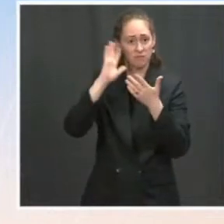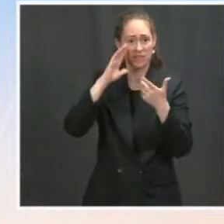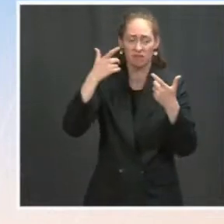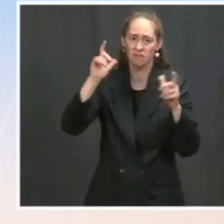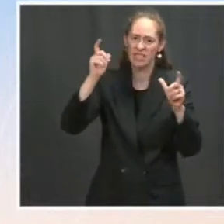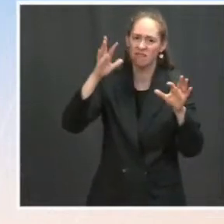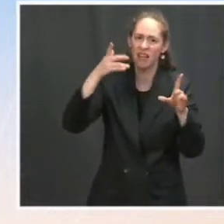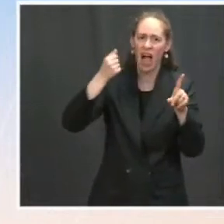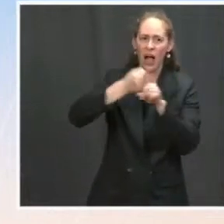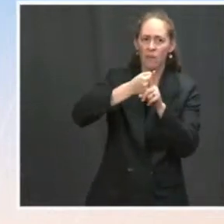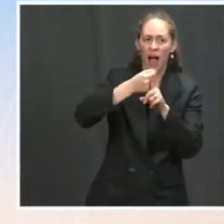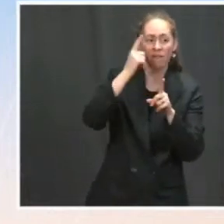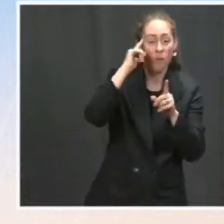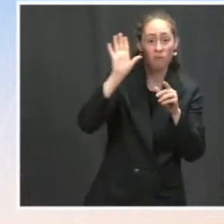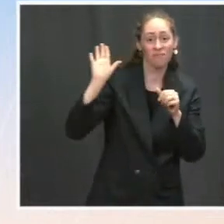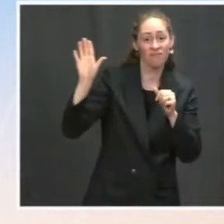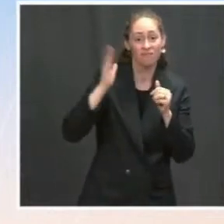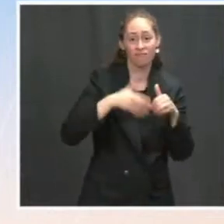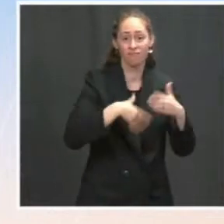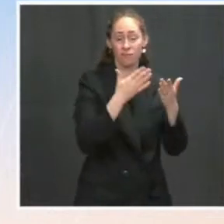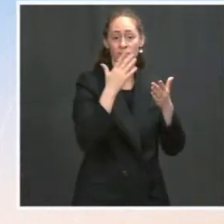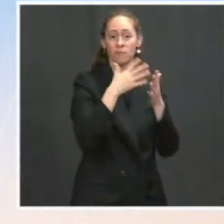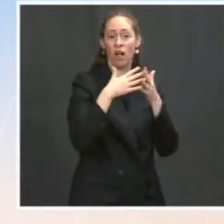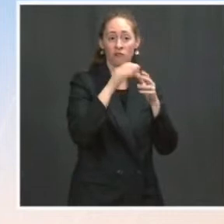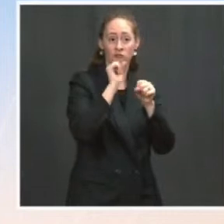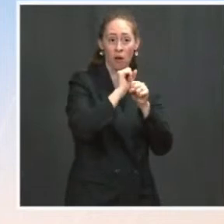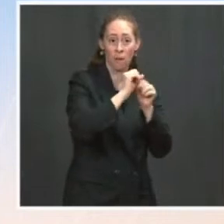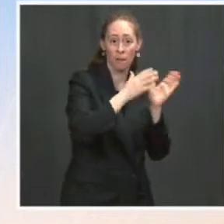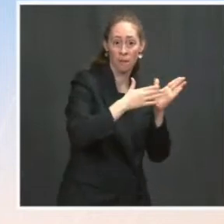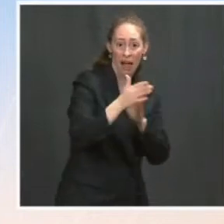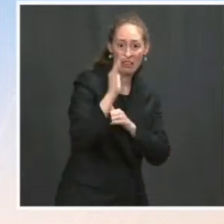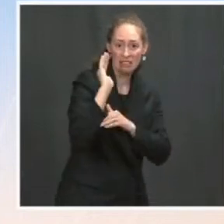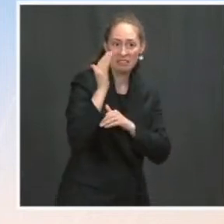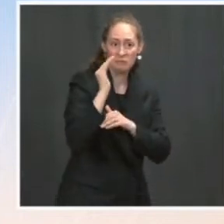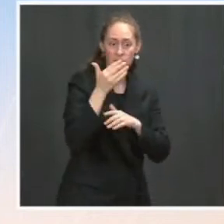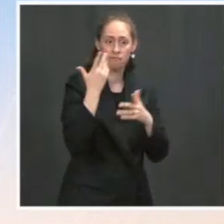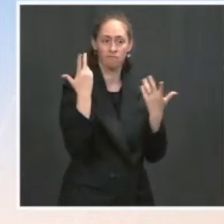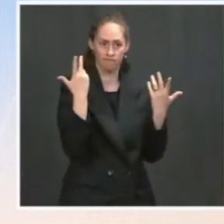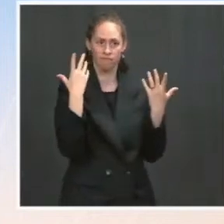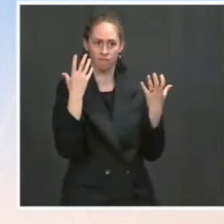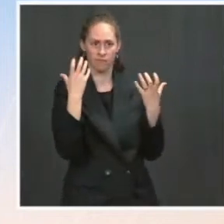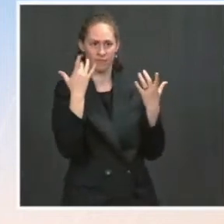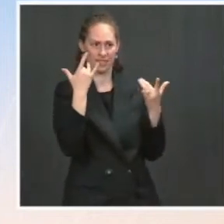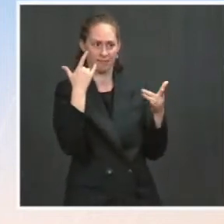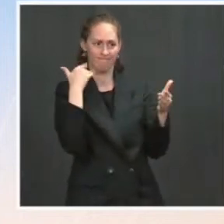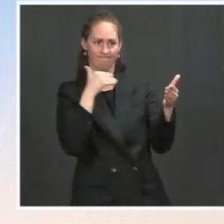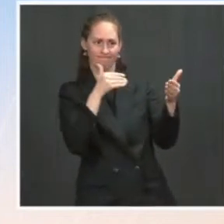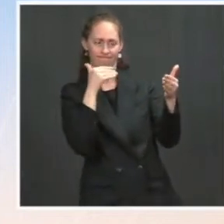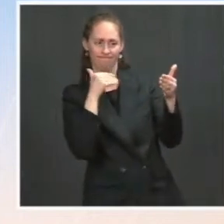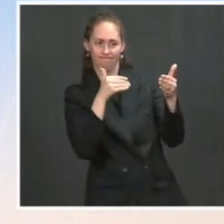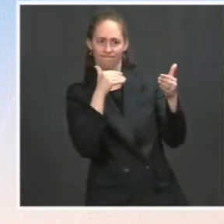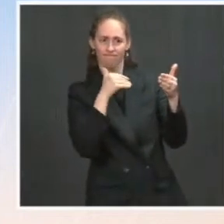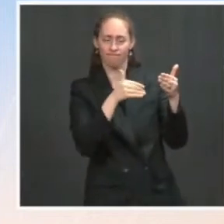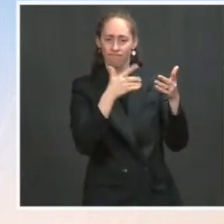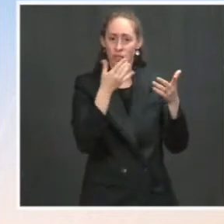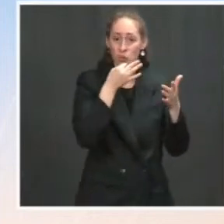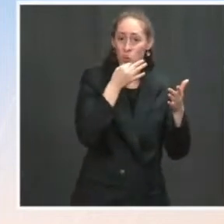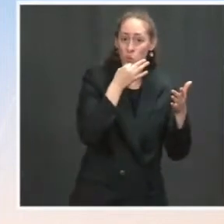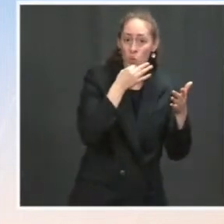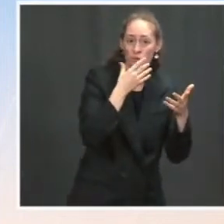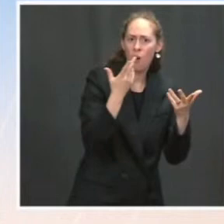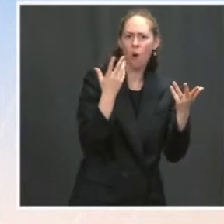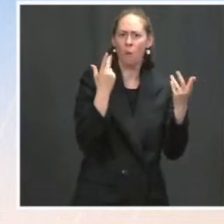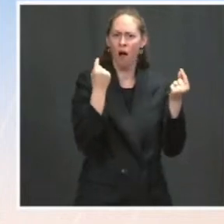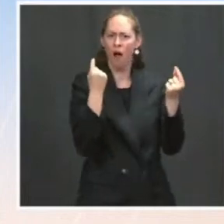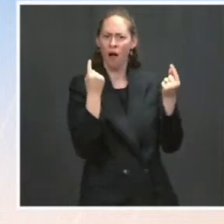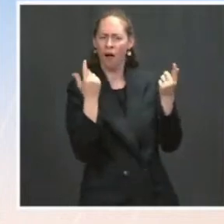mentioned Memorial Day as a time to see progress. I'm curious, where you kind of go after this week, given all the meetings that are scheduled. The president would